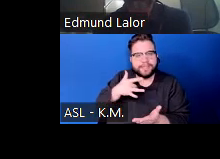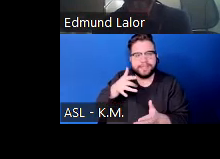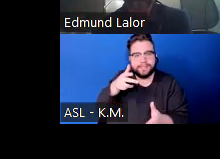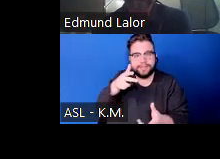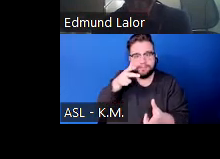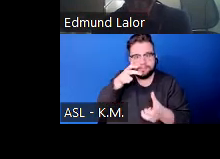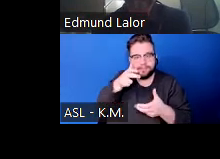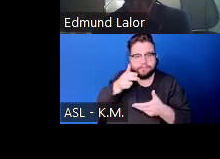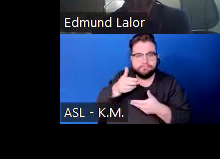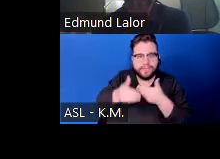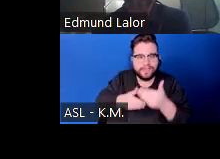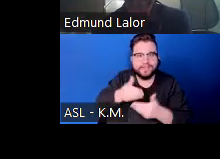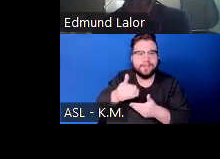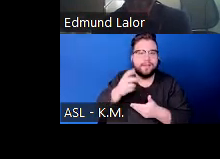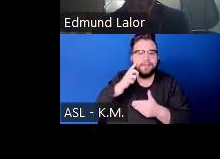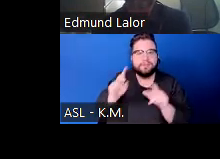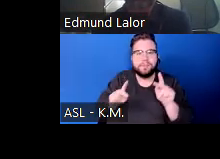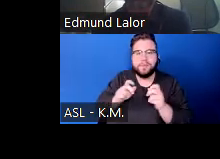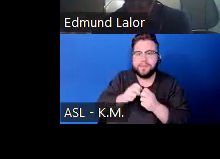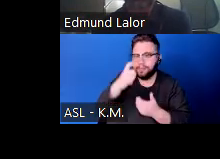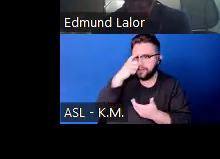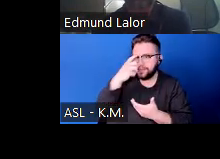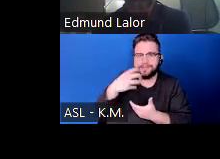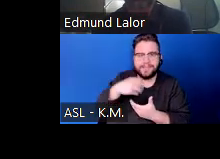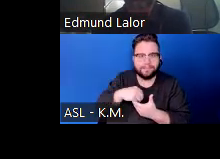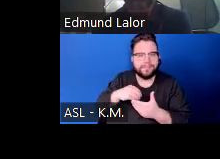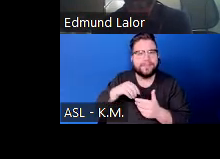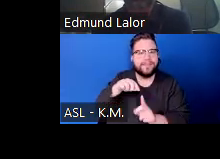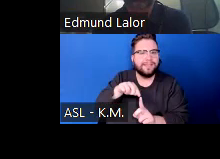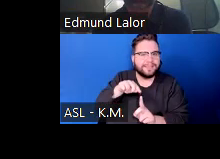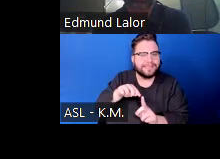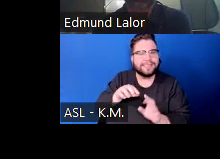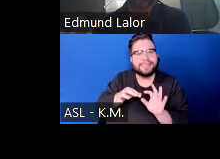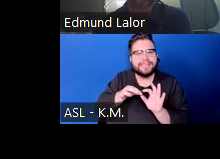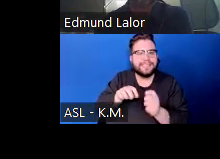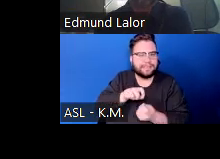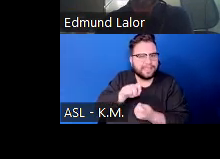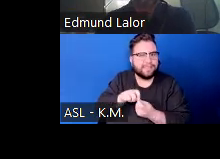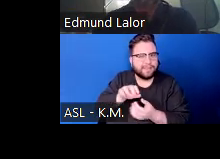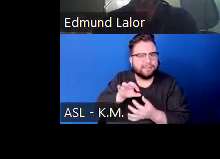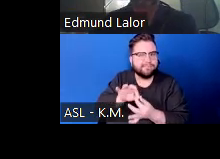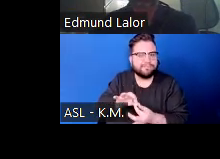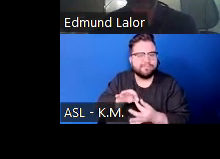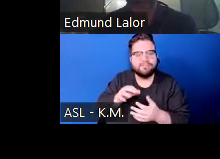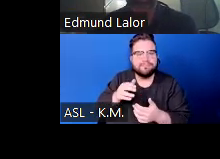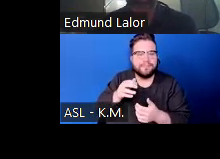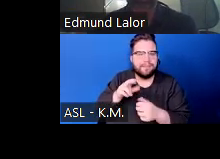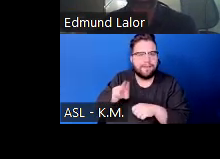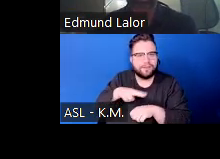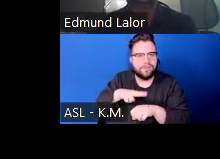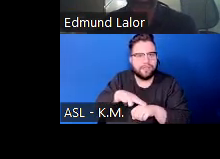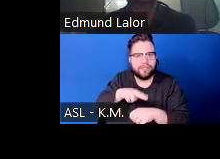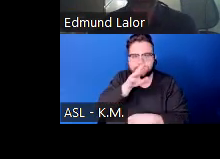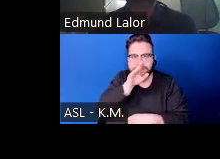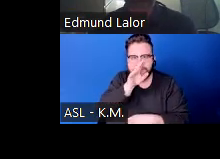sensory processing in people with autism, but specifically in the context of the processing of natural speech. And I'm going to kind of throw